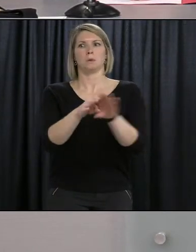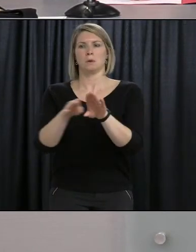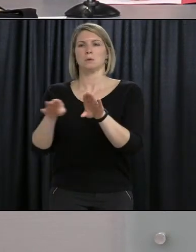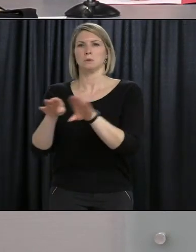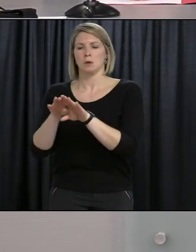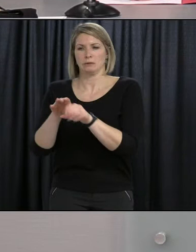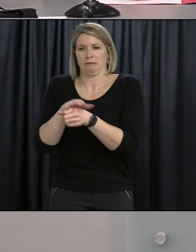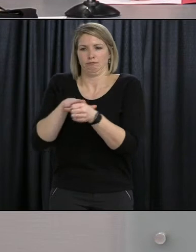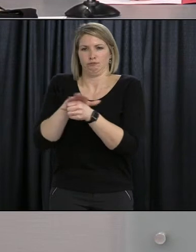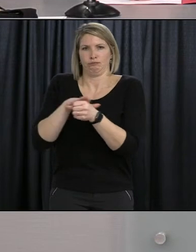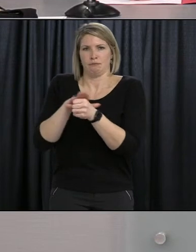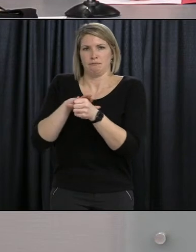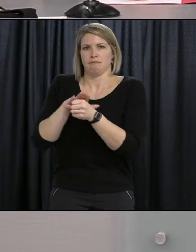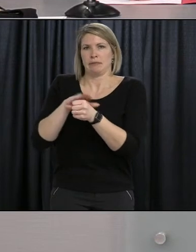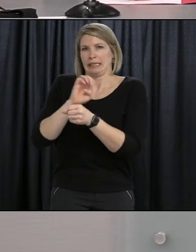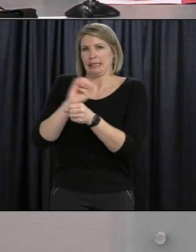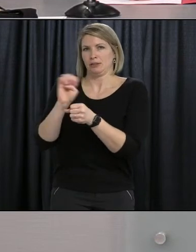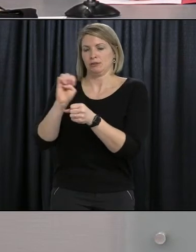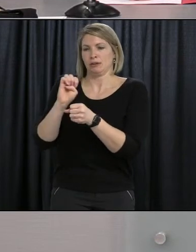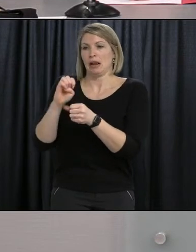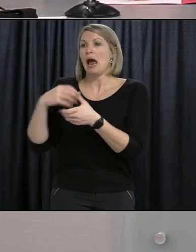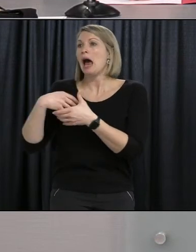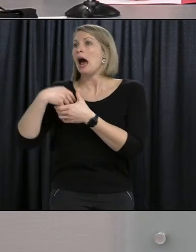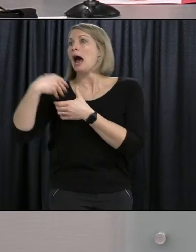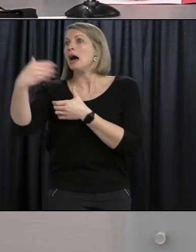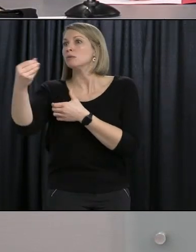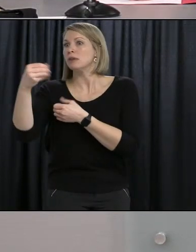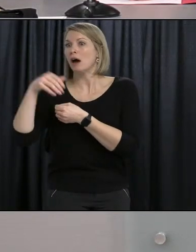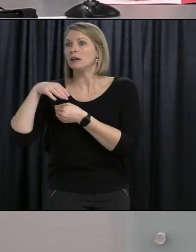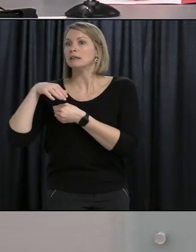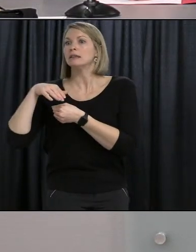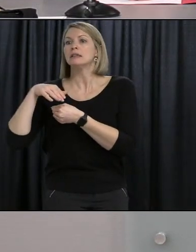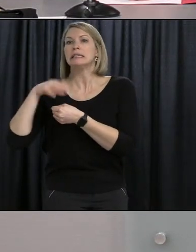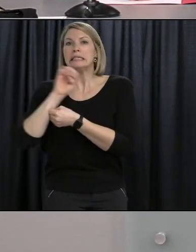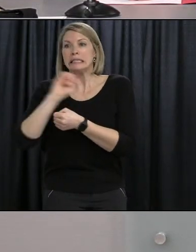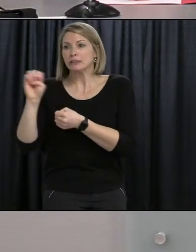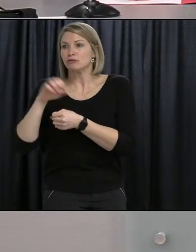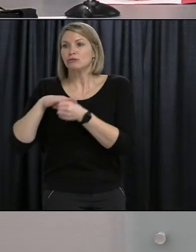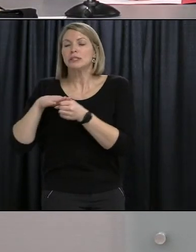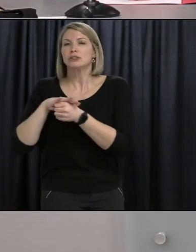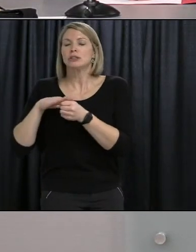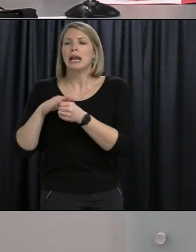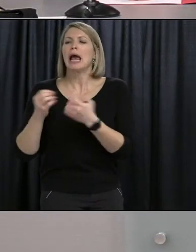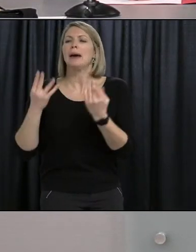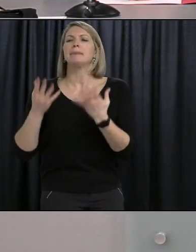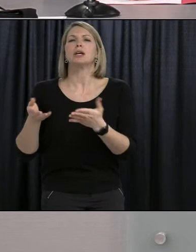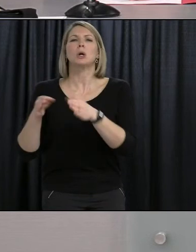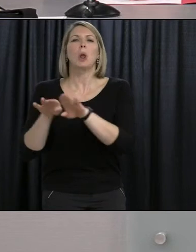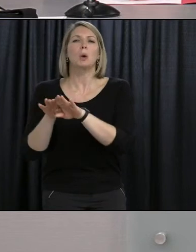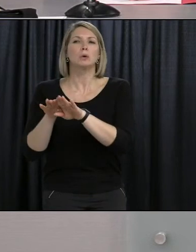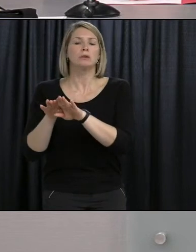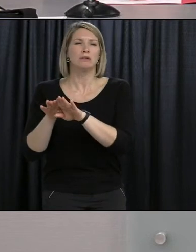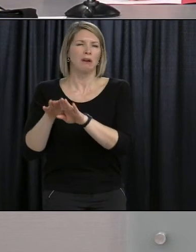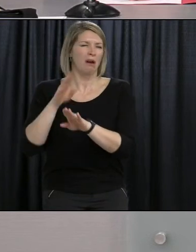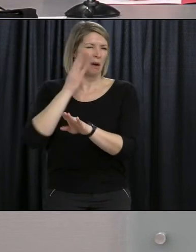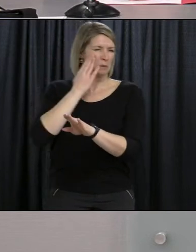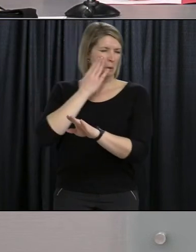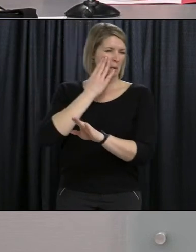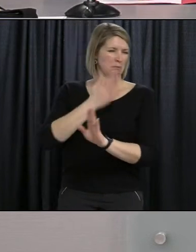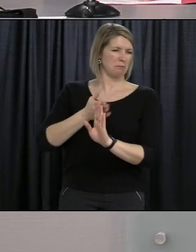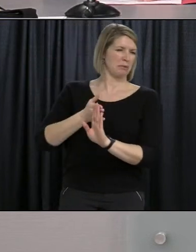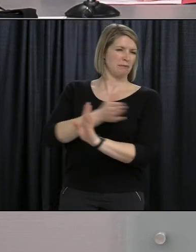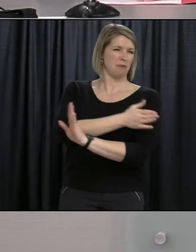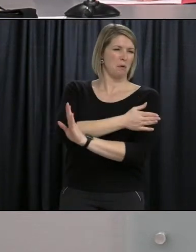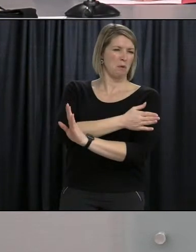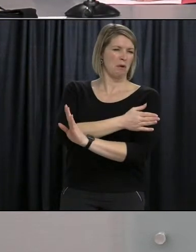schools outside of the St. John's Metro region are we expecting this to have impacted, knowing that a lot of these sports teams, like you've mentioned previously